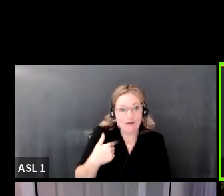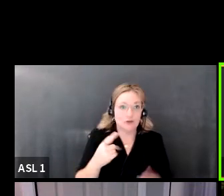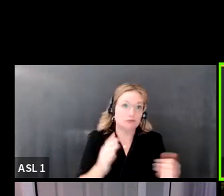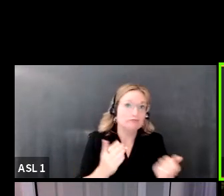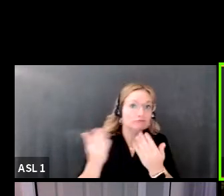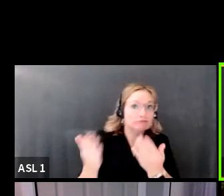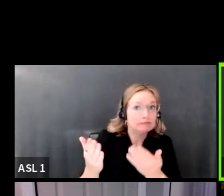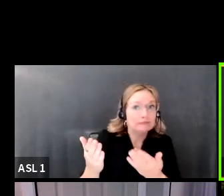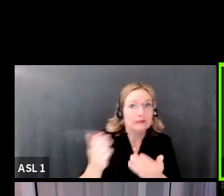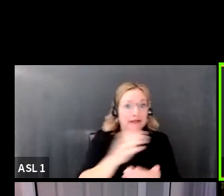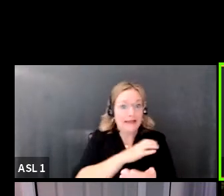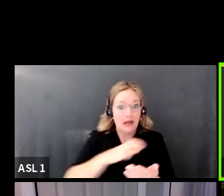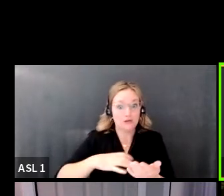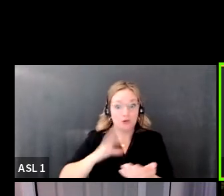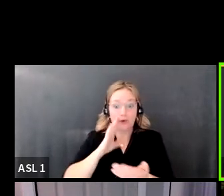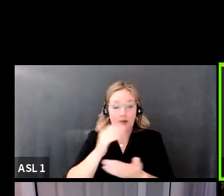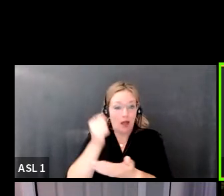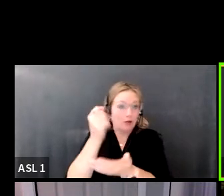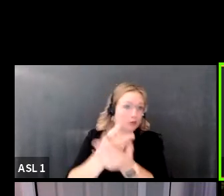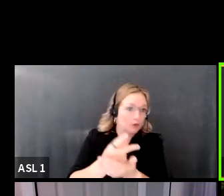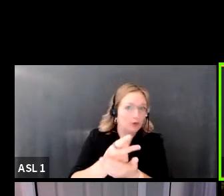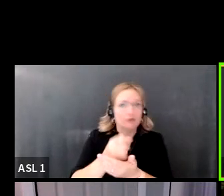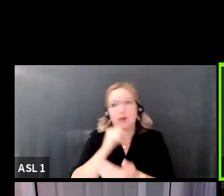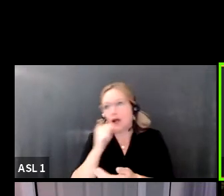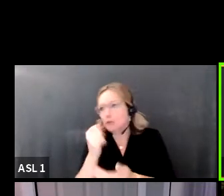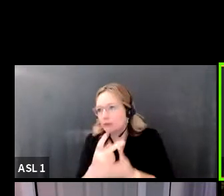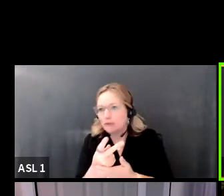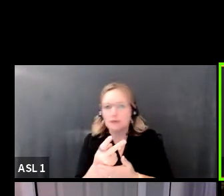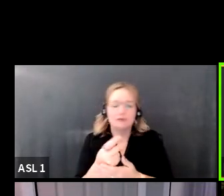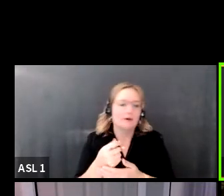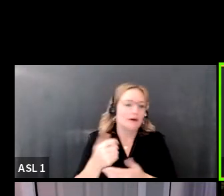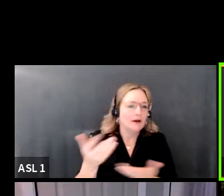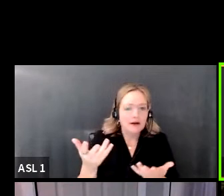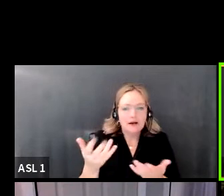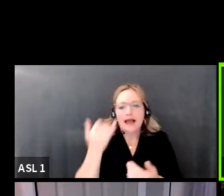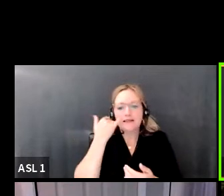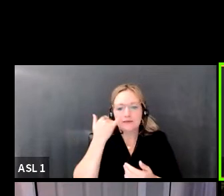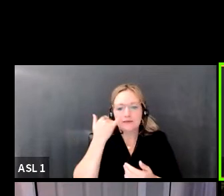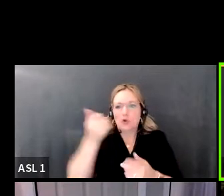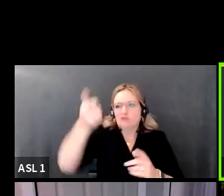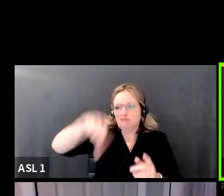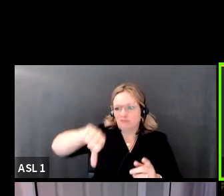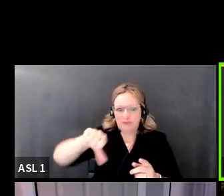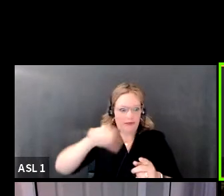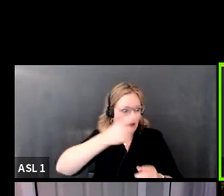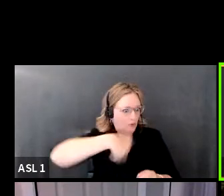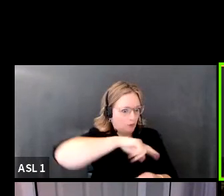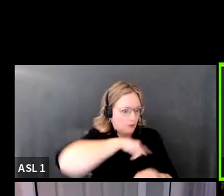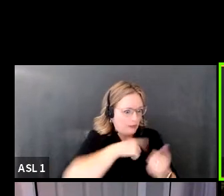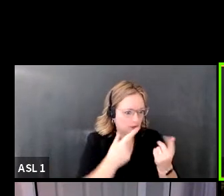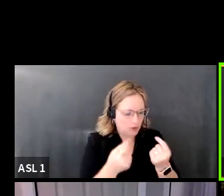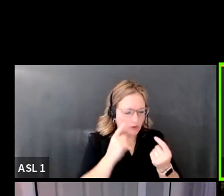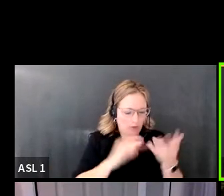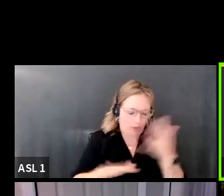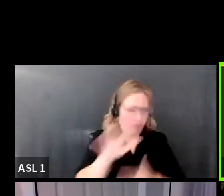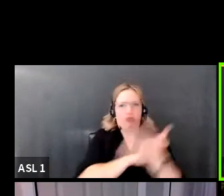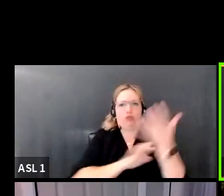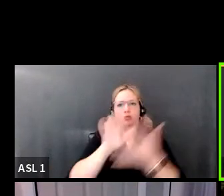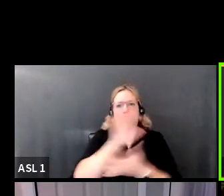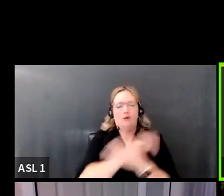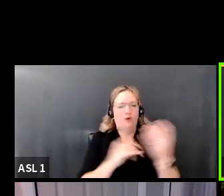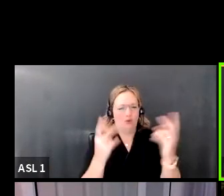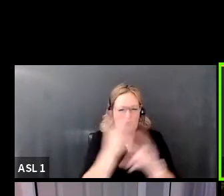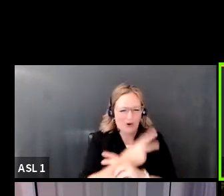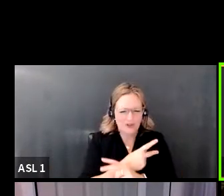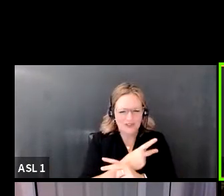approve what if they reject and come back and putting the obs into into the state of the confusion don't you think these